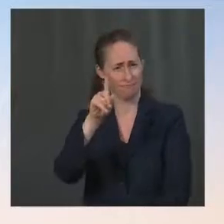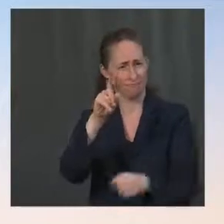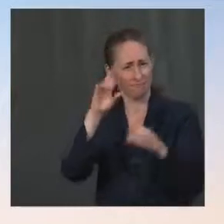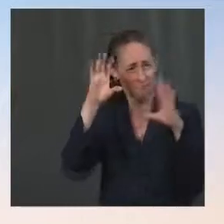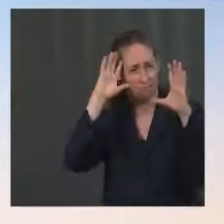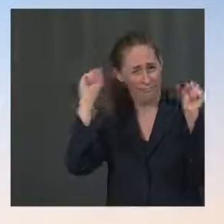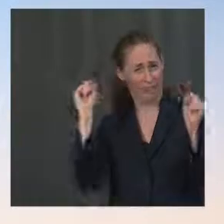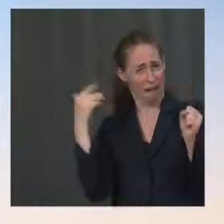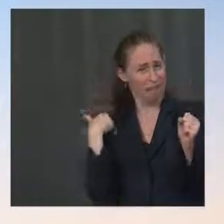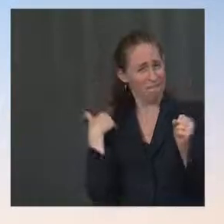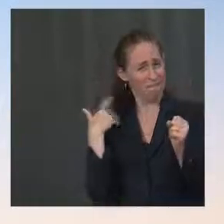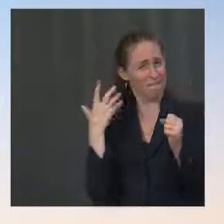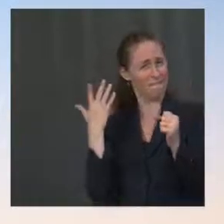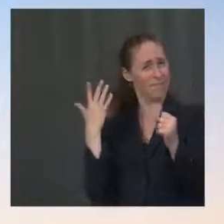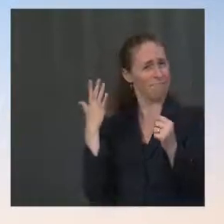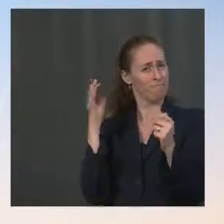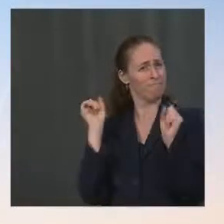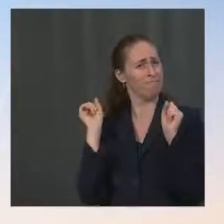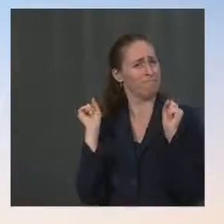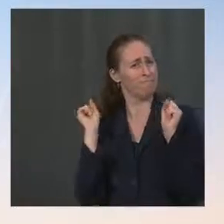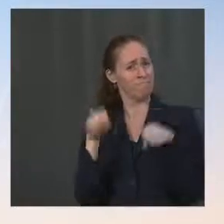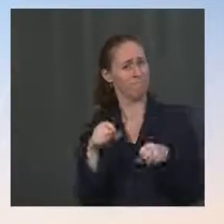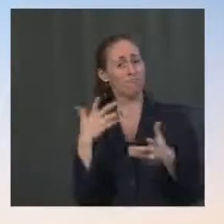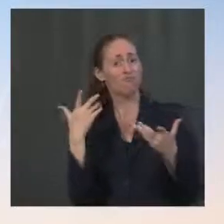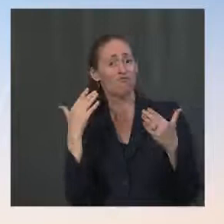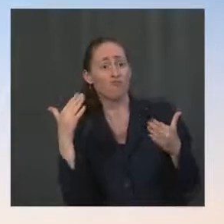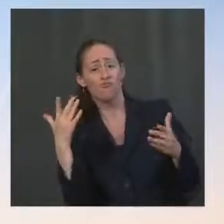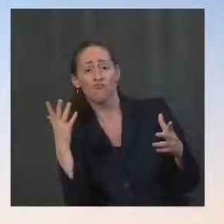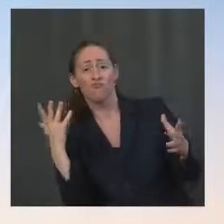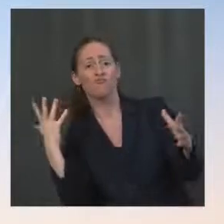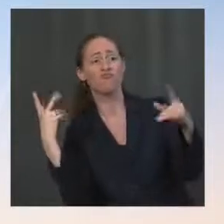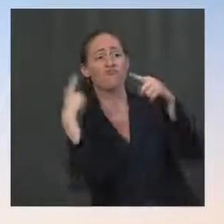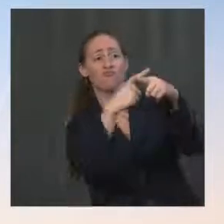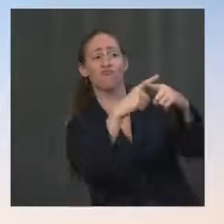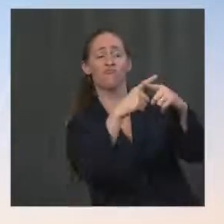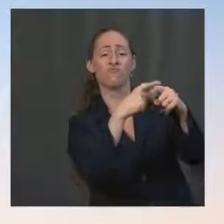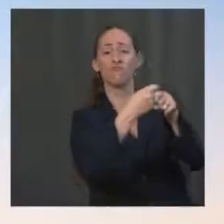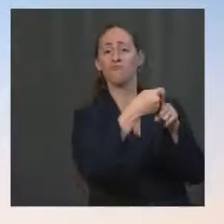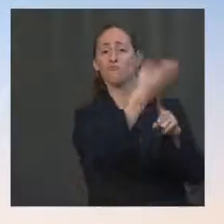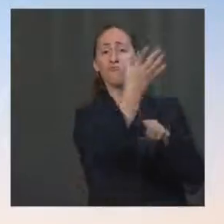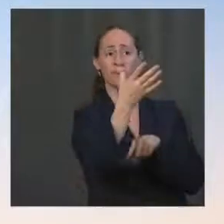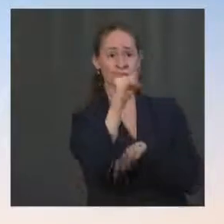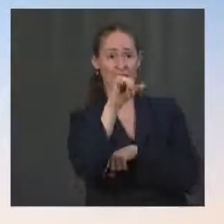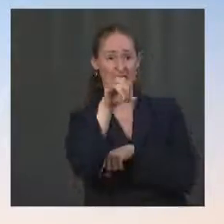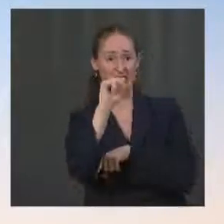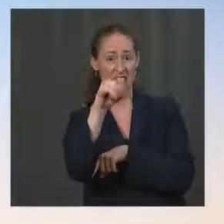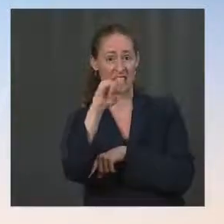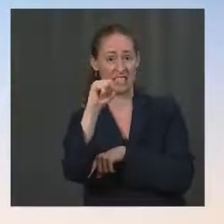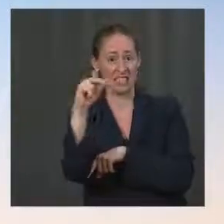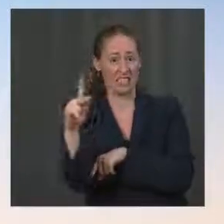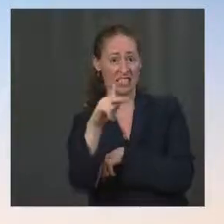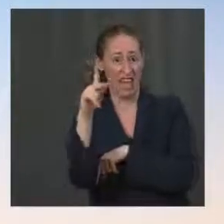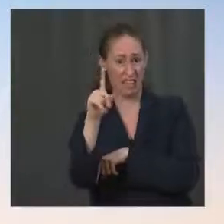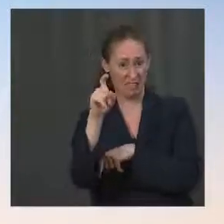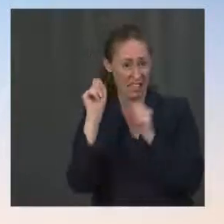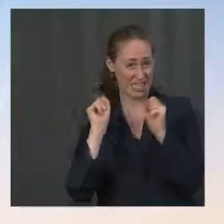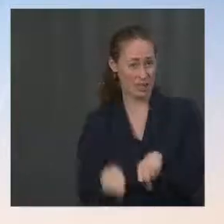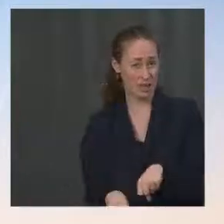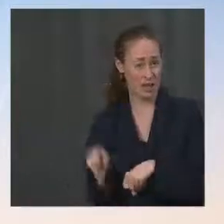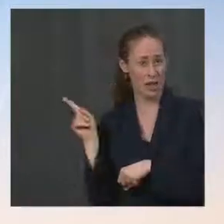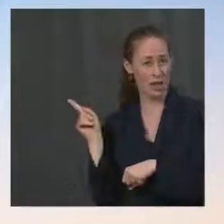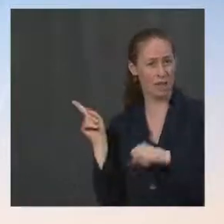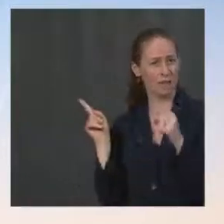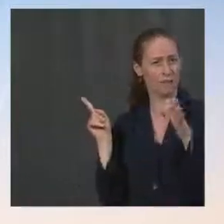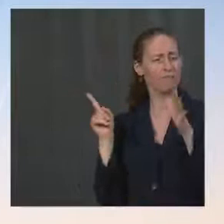attack ISIS-K. Is it the White House's view that the President can lean on the AUMF that was passed right after 9/11 to do